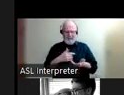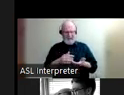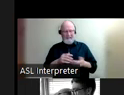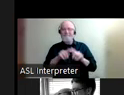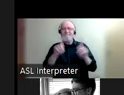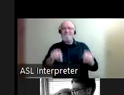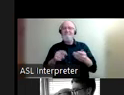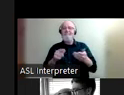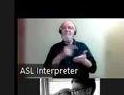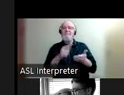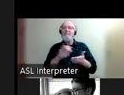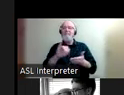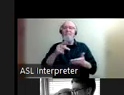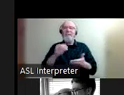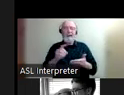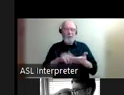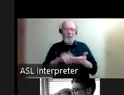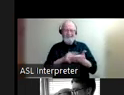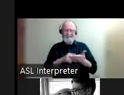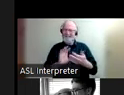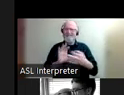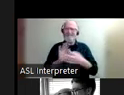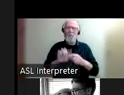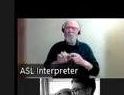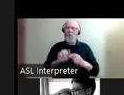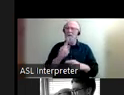connect, you know, Overdrive to your Kobo,